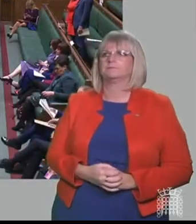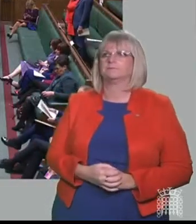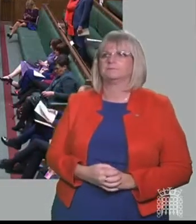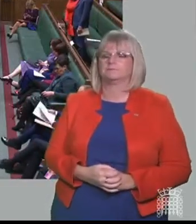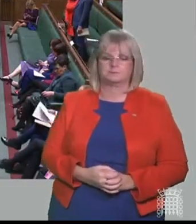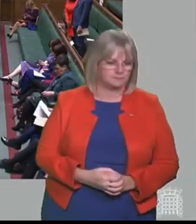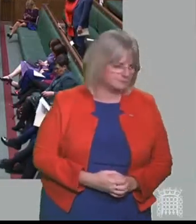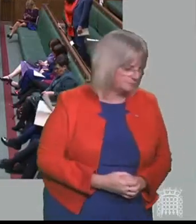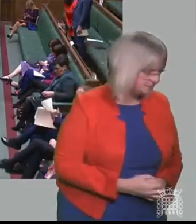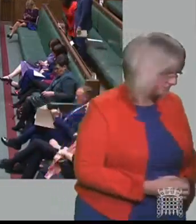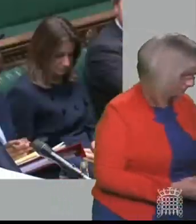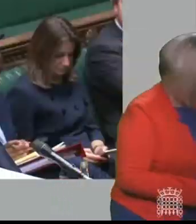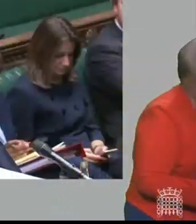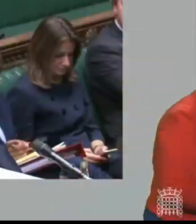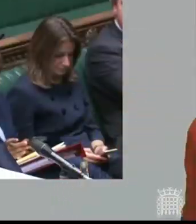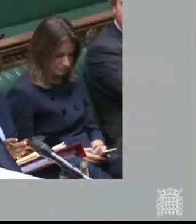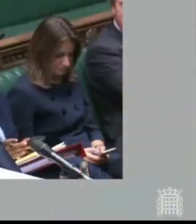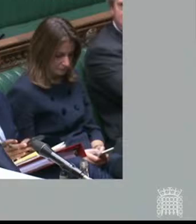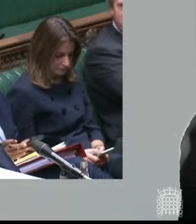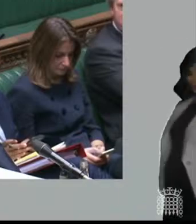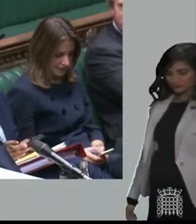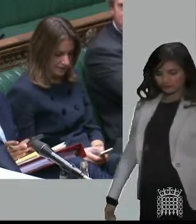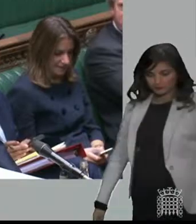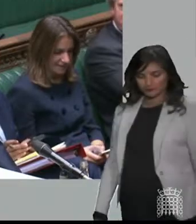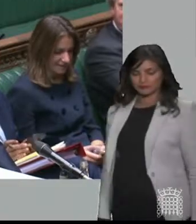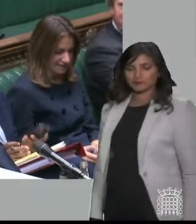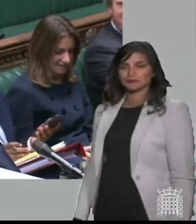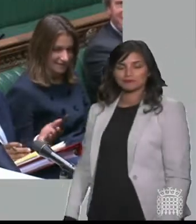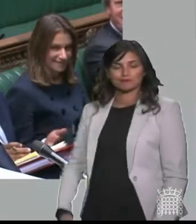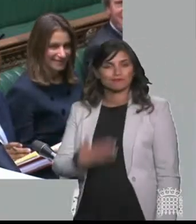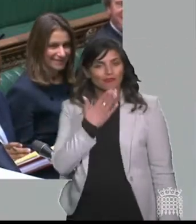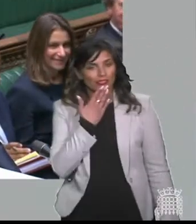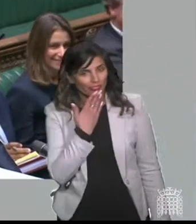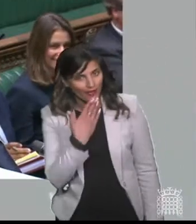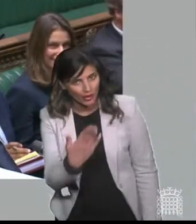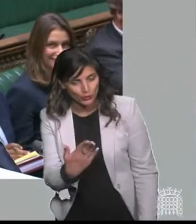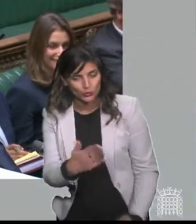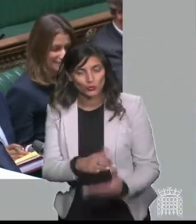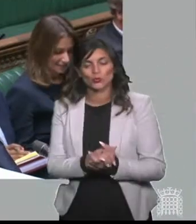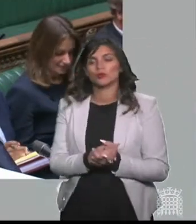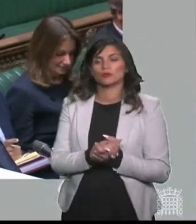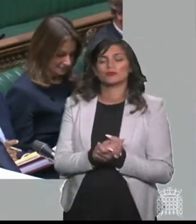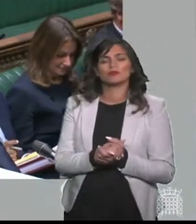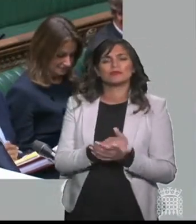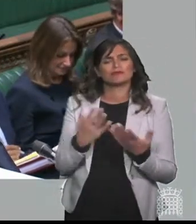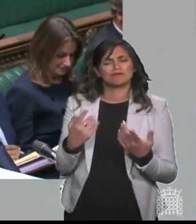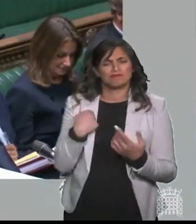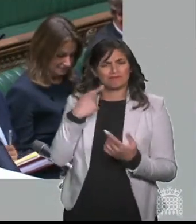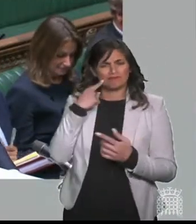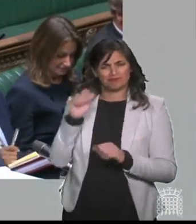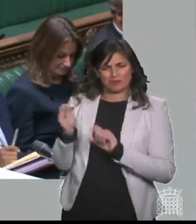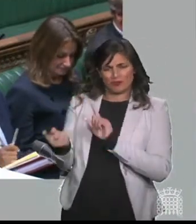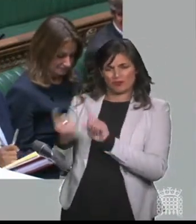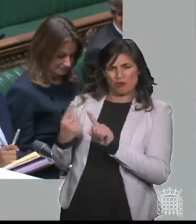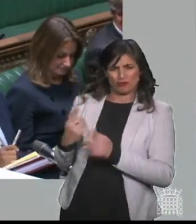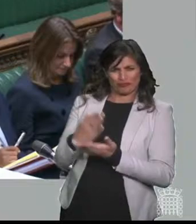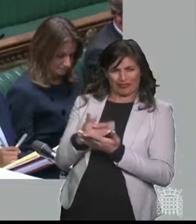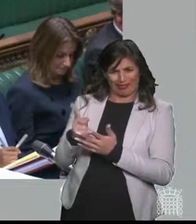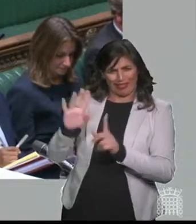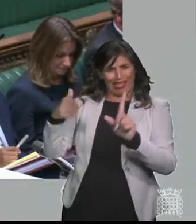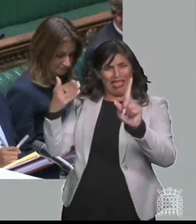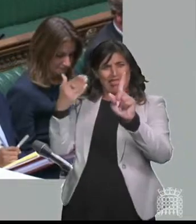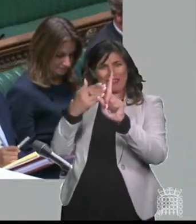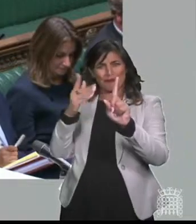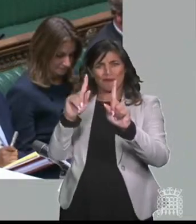his comments for the autumn statement he wanted me to deliver, not the one that I actually delivered. I mean, for example, he